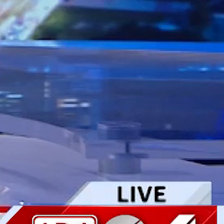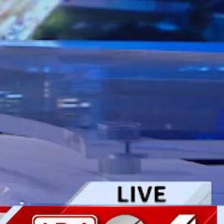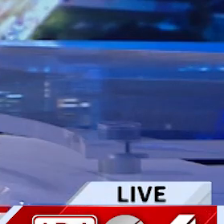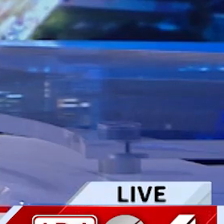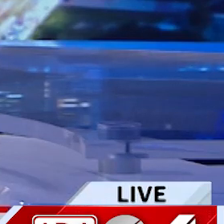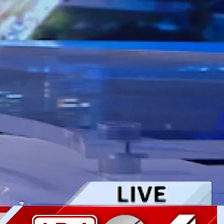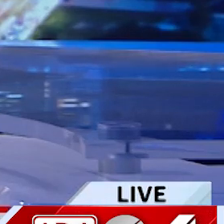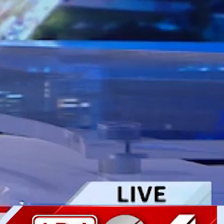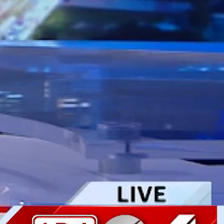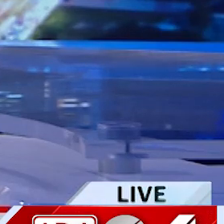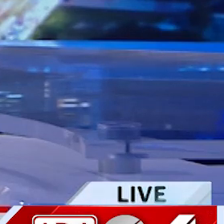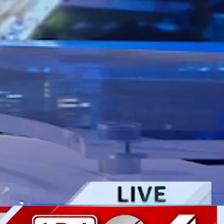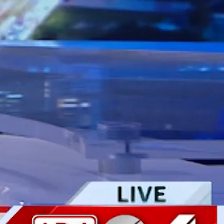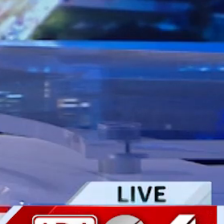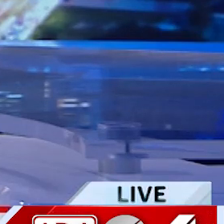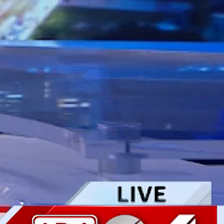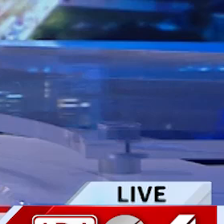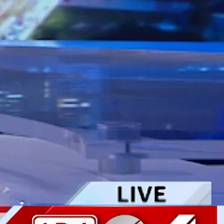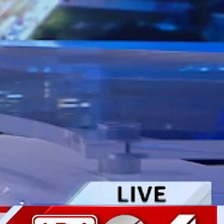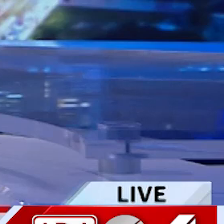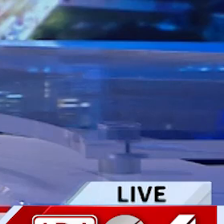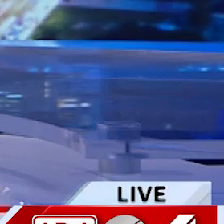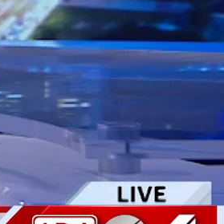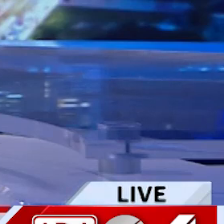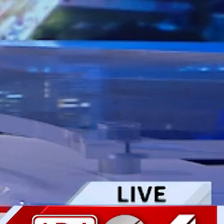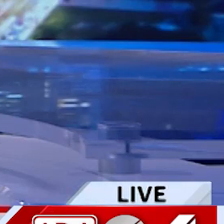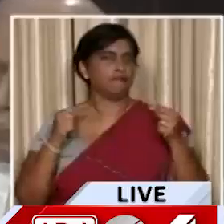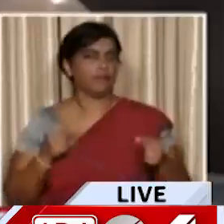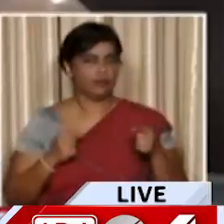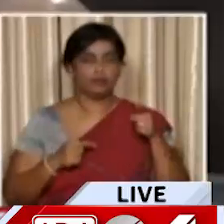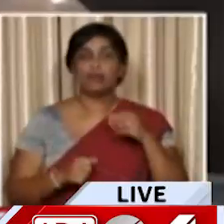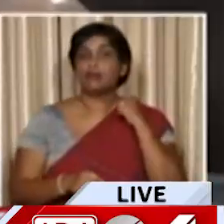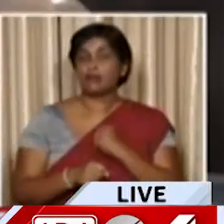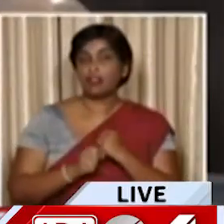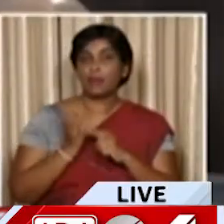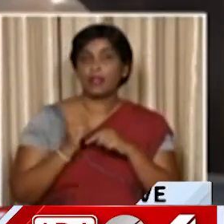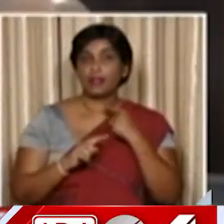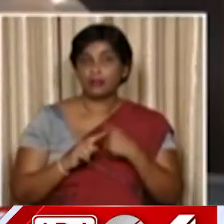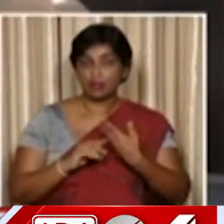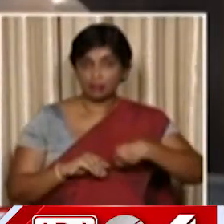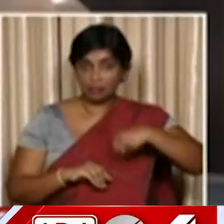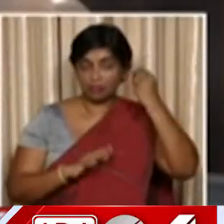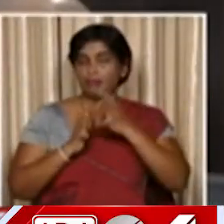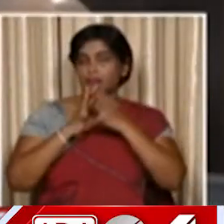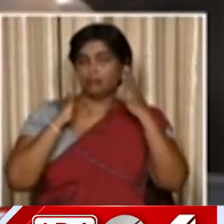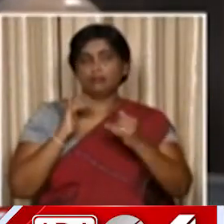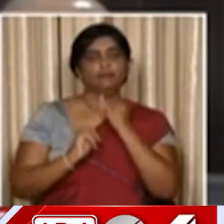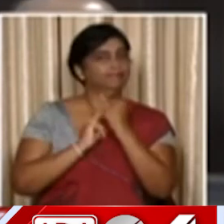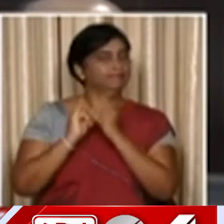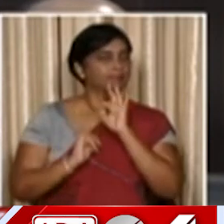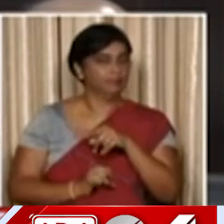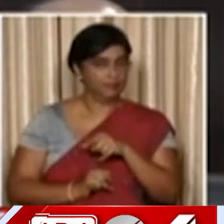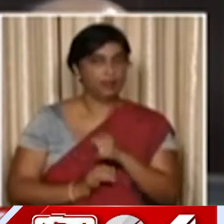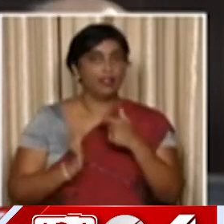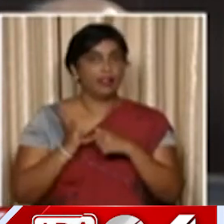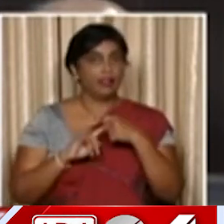introduced to prosecute persons who have not submitted tax returns. As demonstrations and strikes raged across the country over the